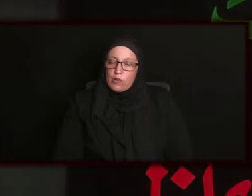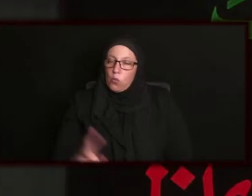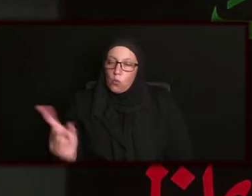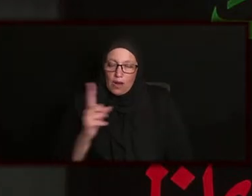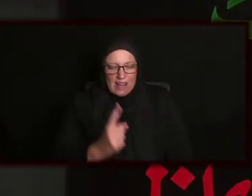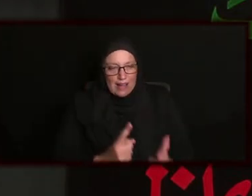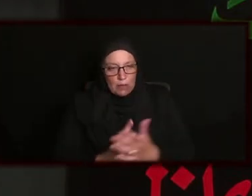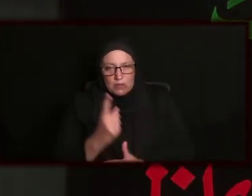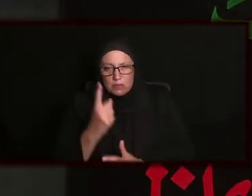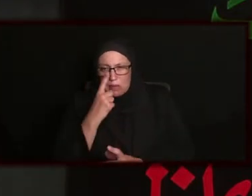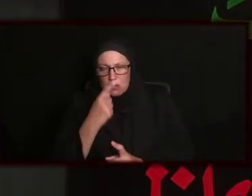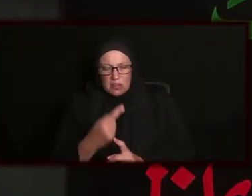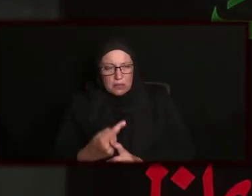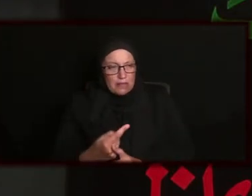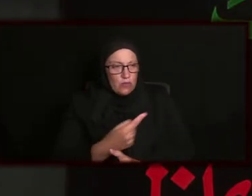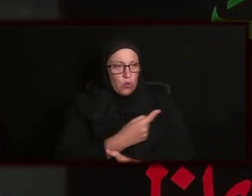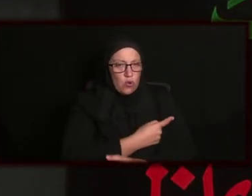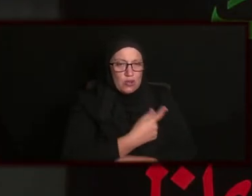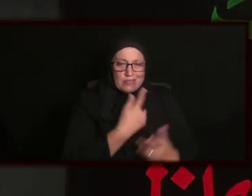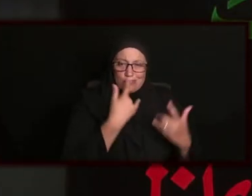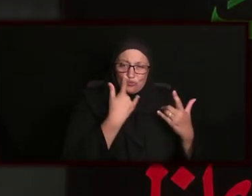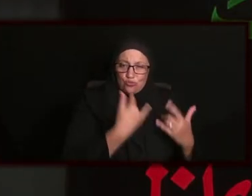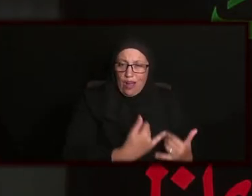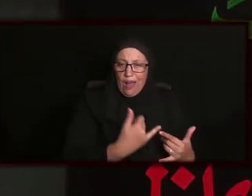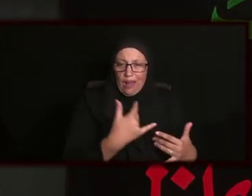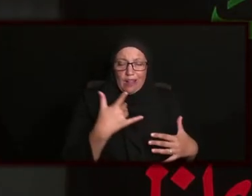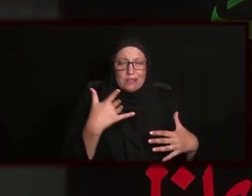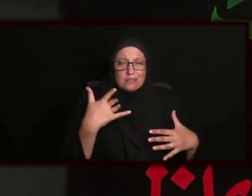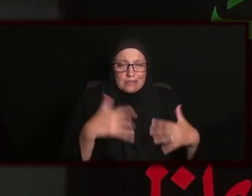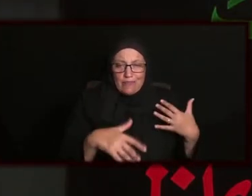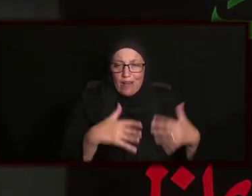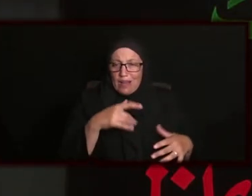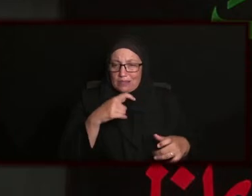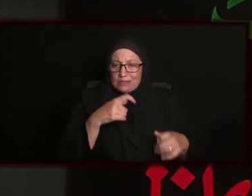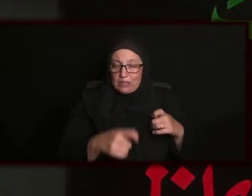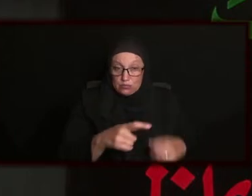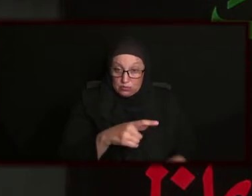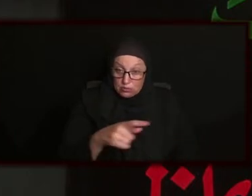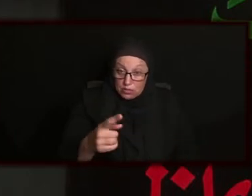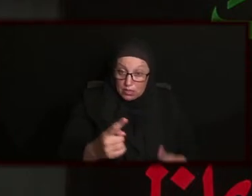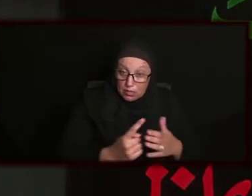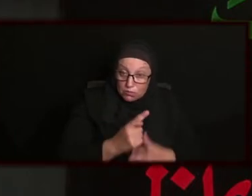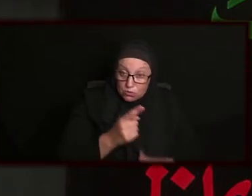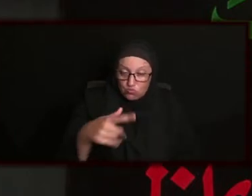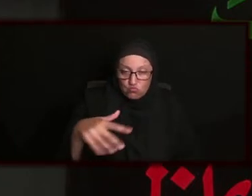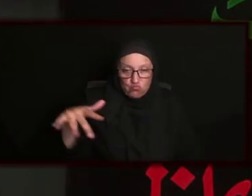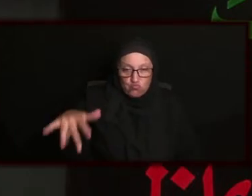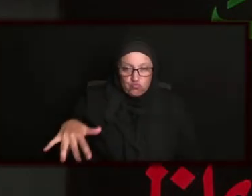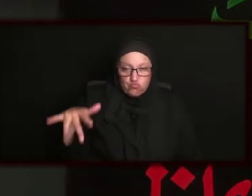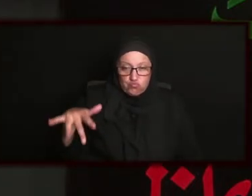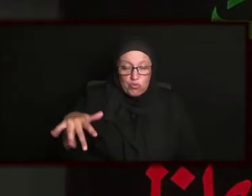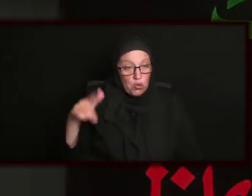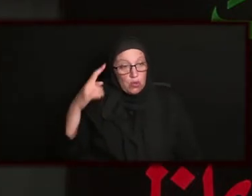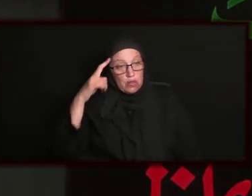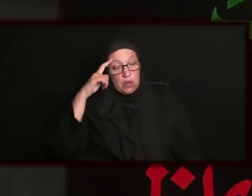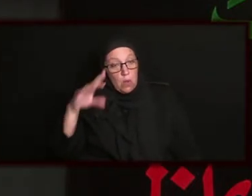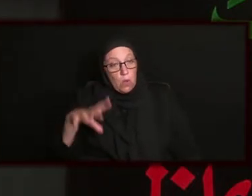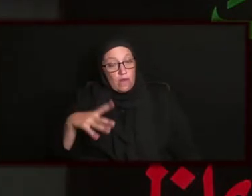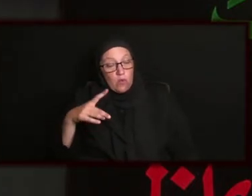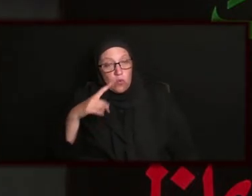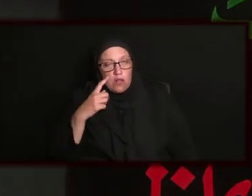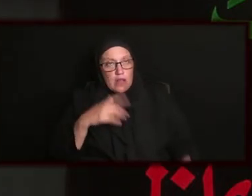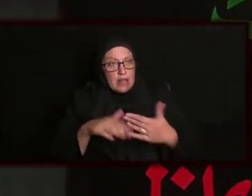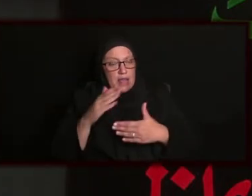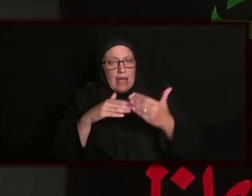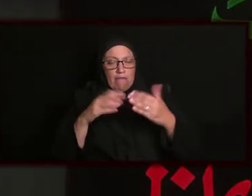those before you of trials and tribulations has not yet happened to you. So why do you expect to enter the heaven just like